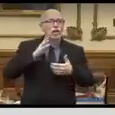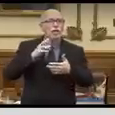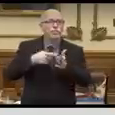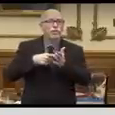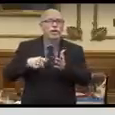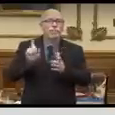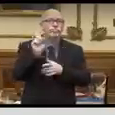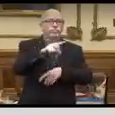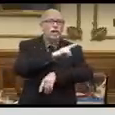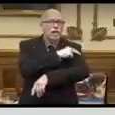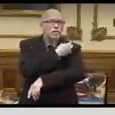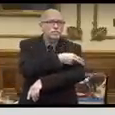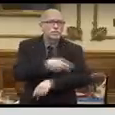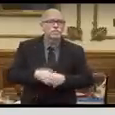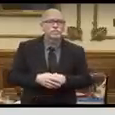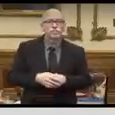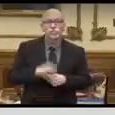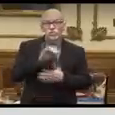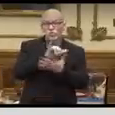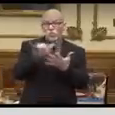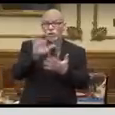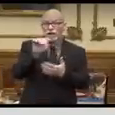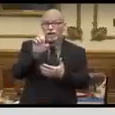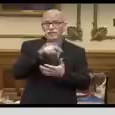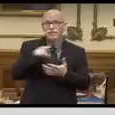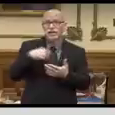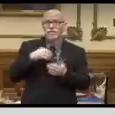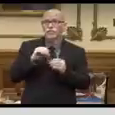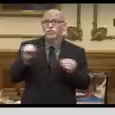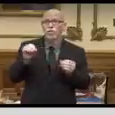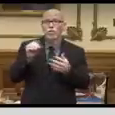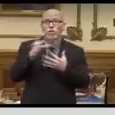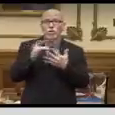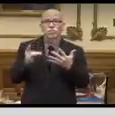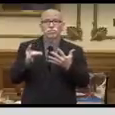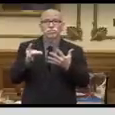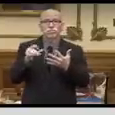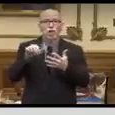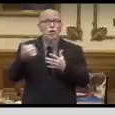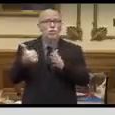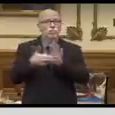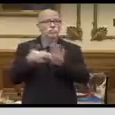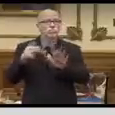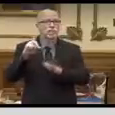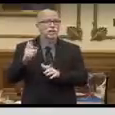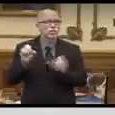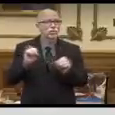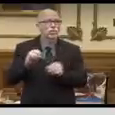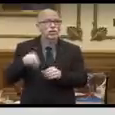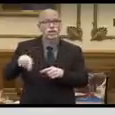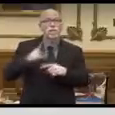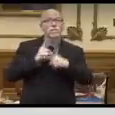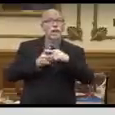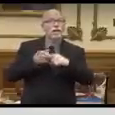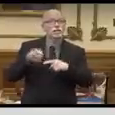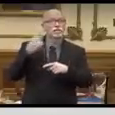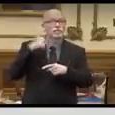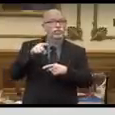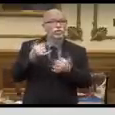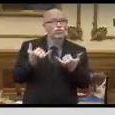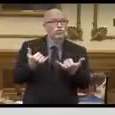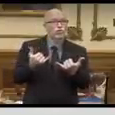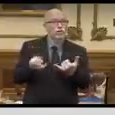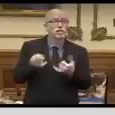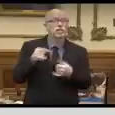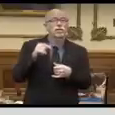hospitalizations. These cases have no alternative plausible diagnosis, and patients are positive for